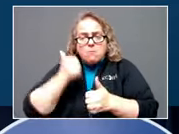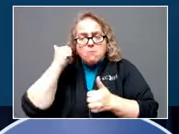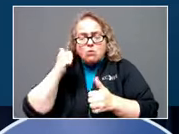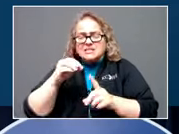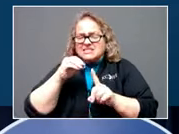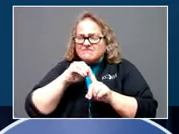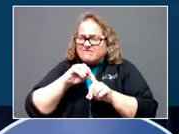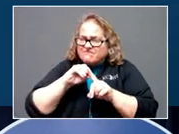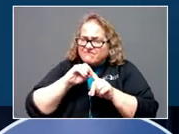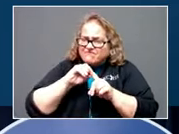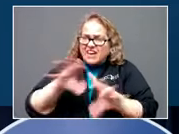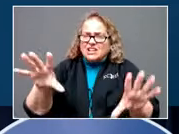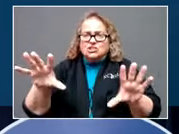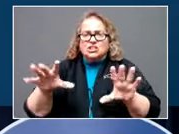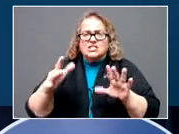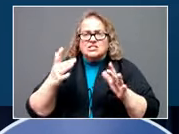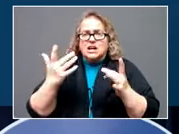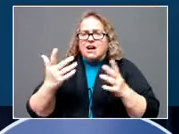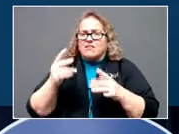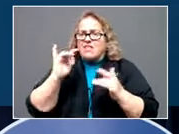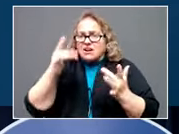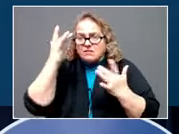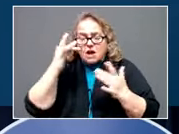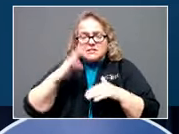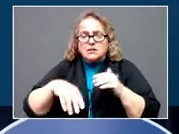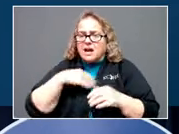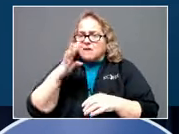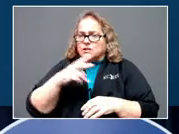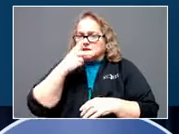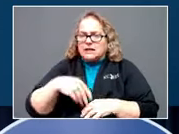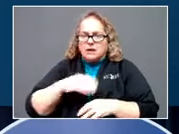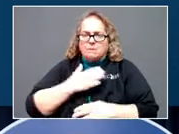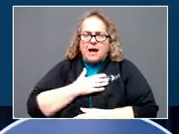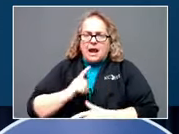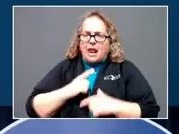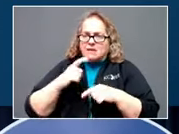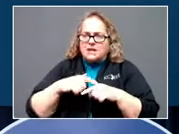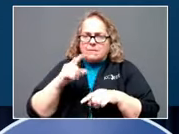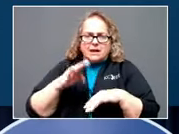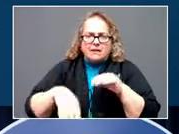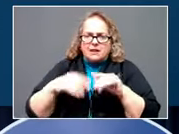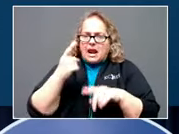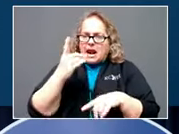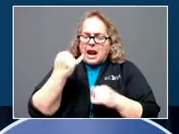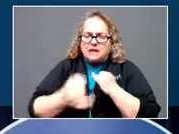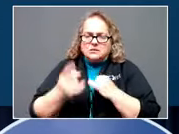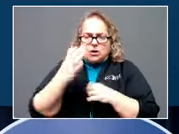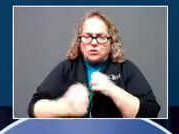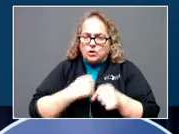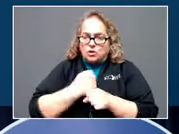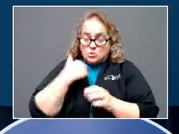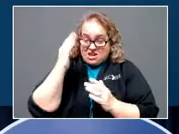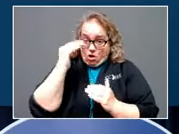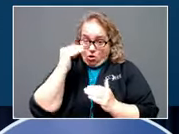viruses that we have seen in my lifetime, certainly in the last 100 years as well. We hope that most